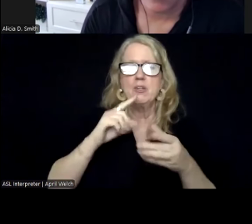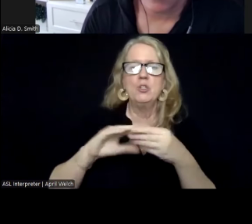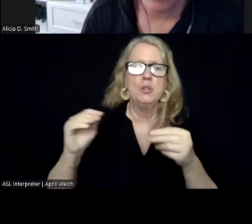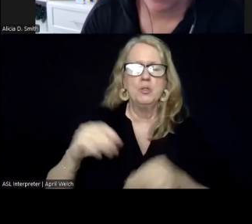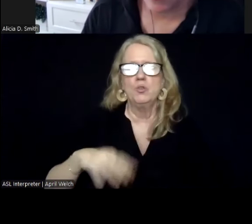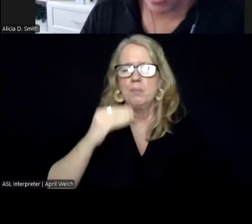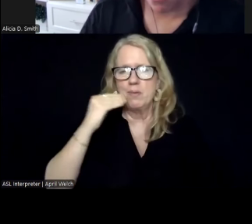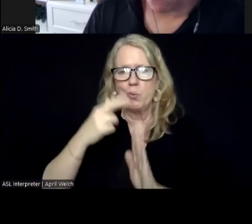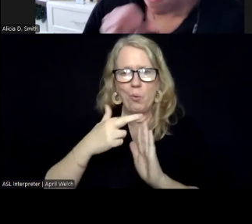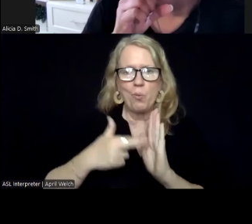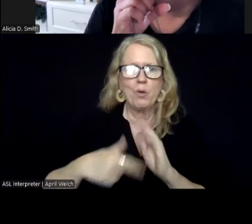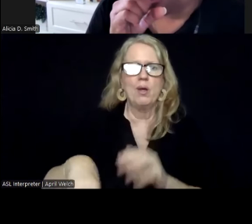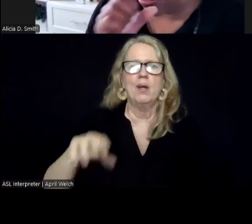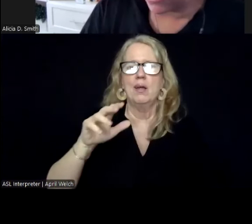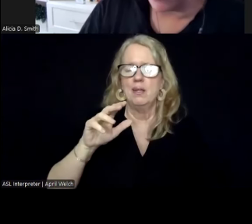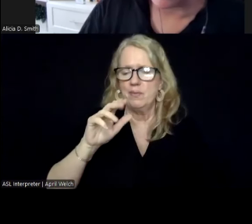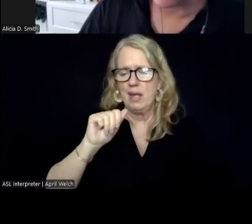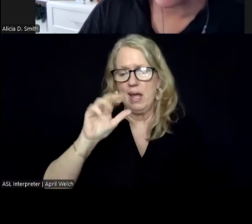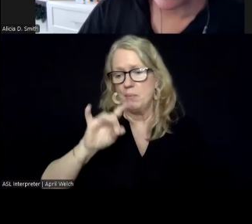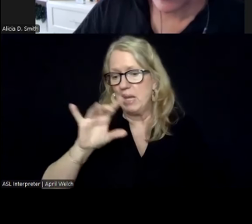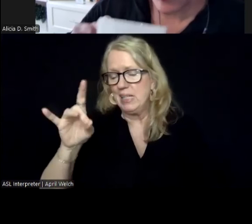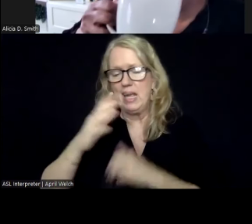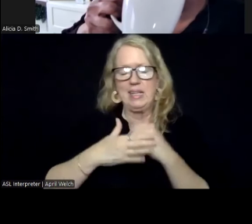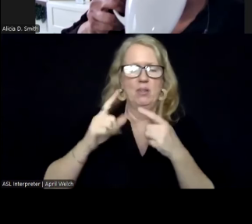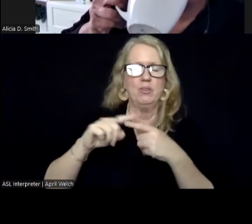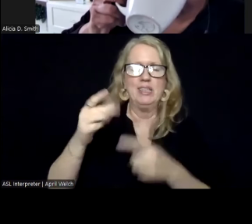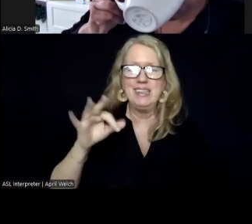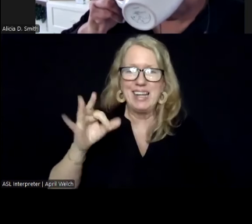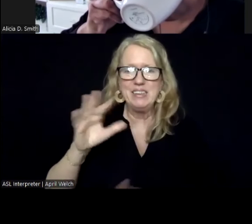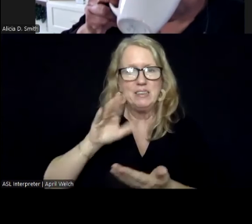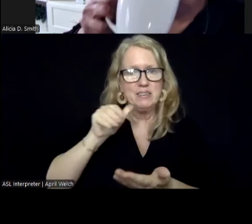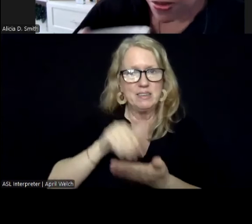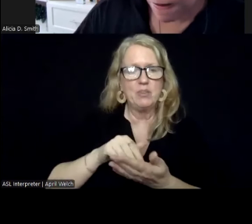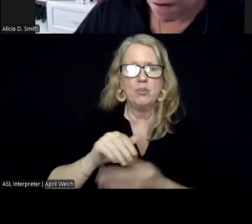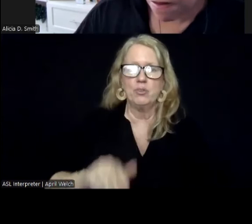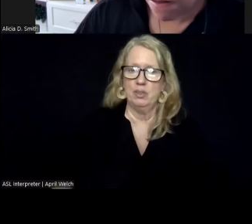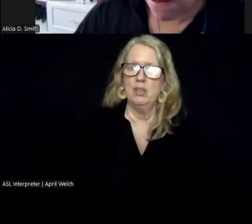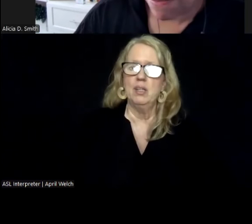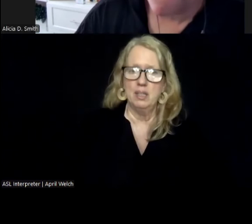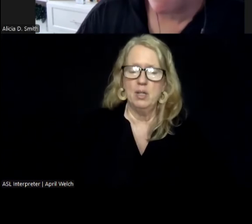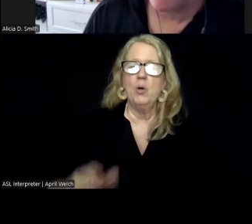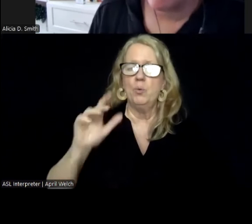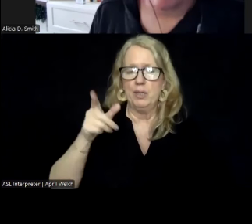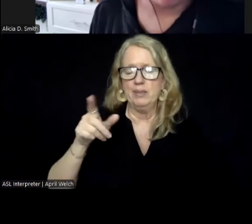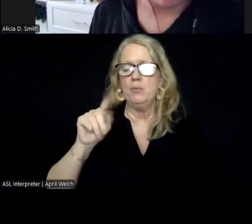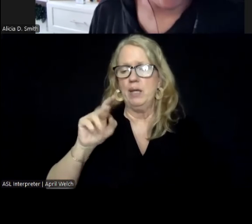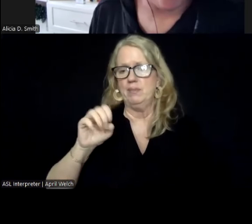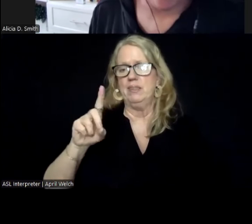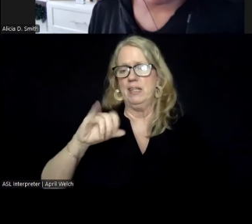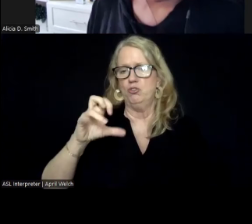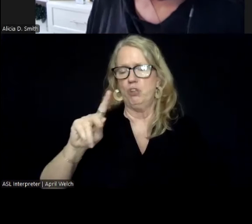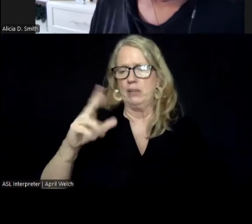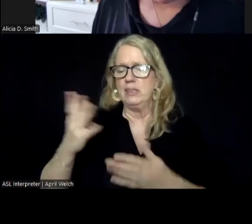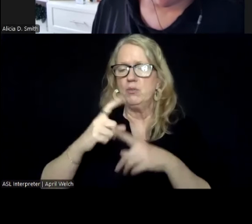rule, 88 counties, 19 centers. I see we have Doug Jackson from Ohio here, who serves as